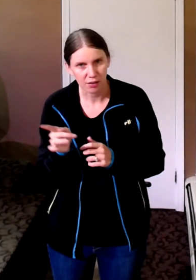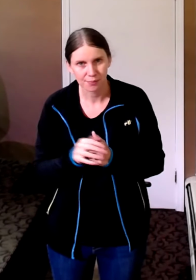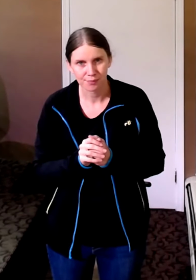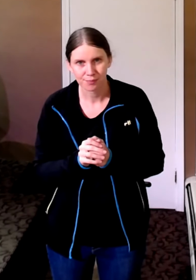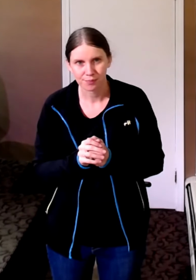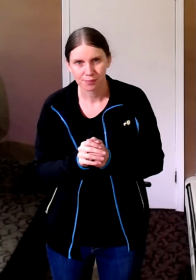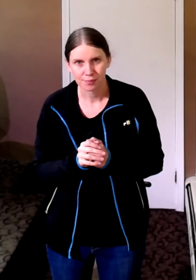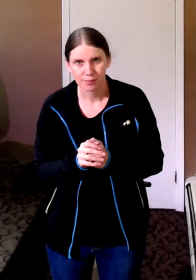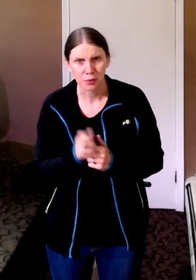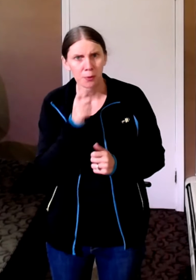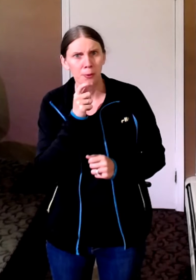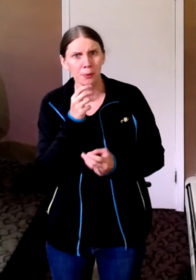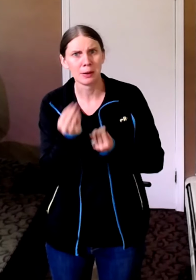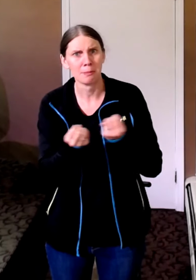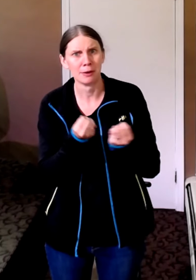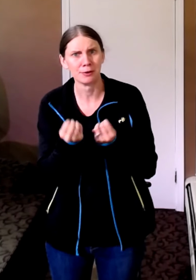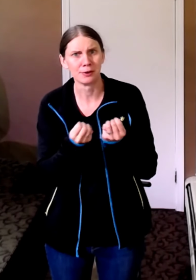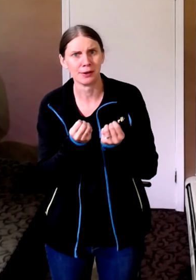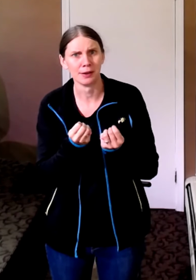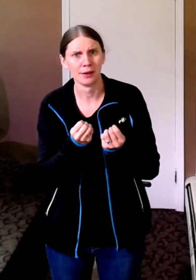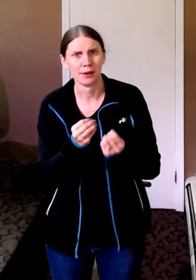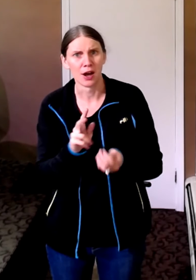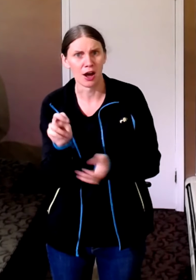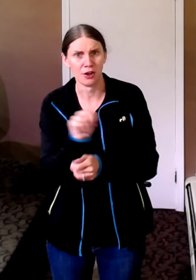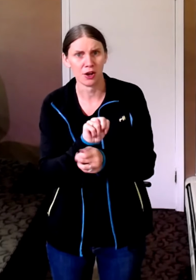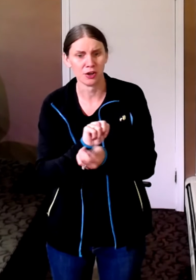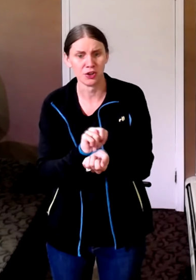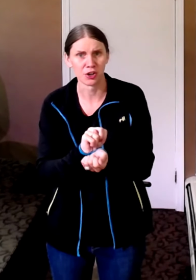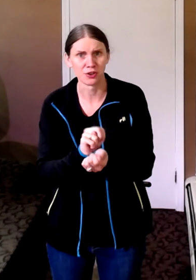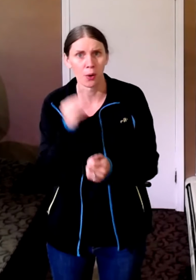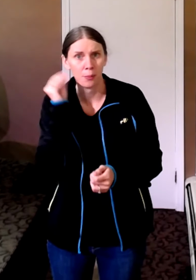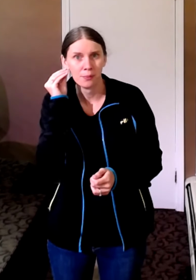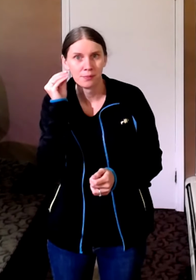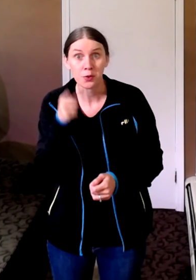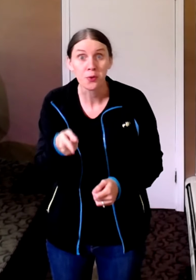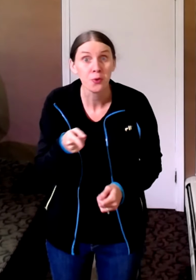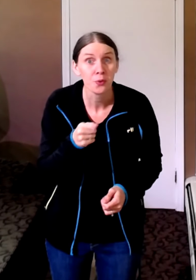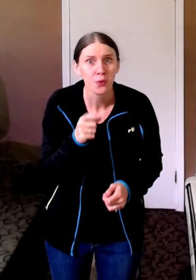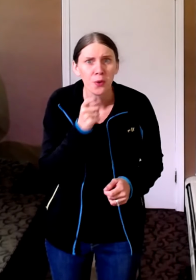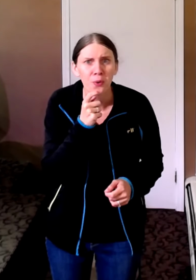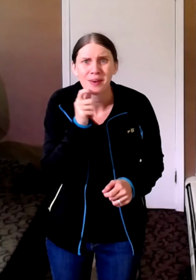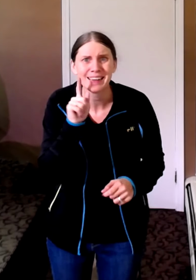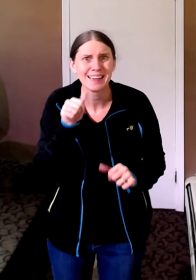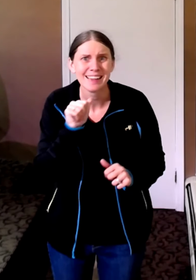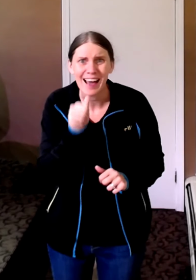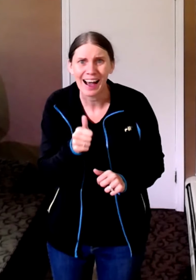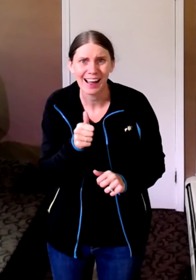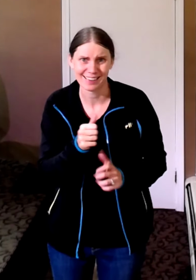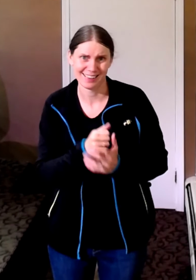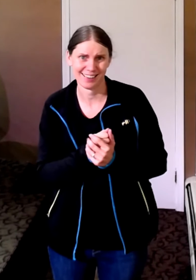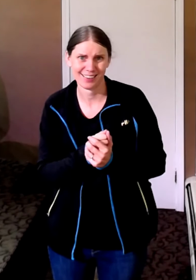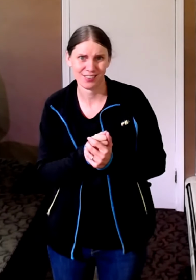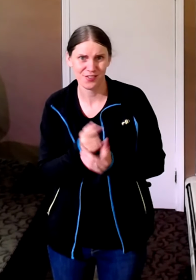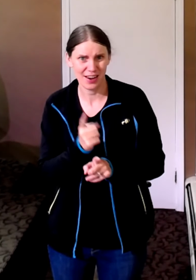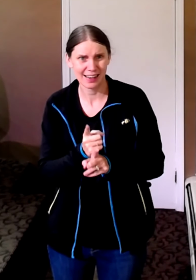You say, well, who can you minister to in a nursing home? Who can't you minister to? Right?